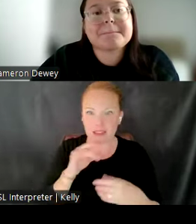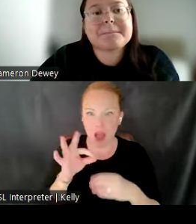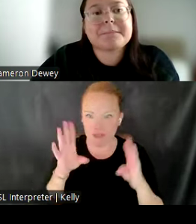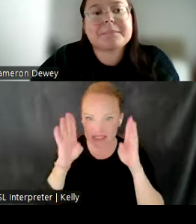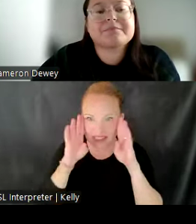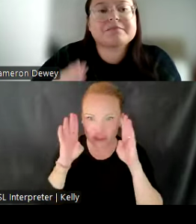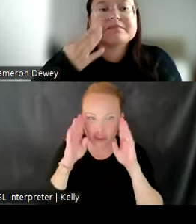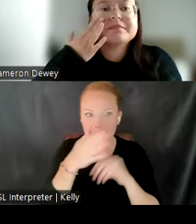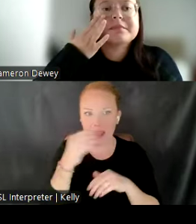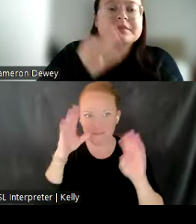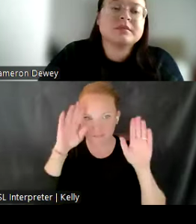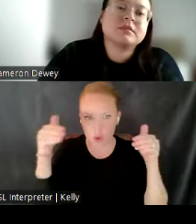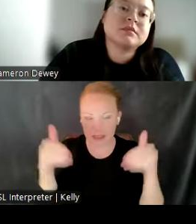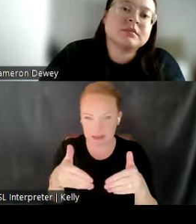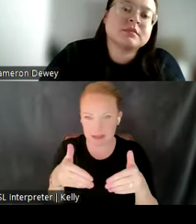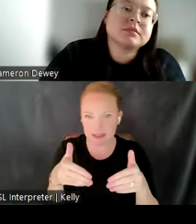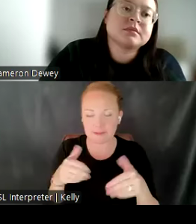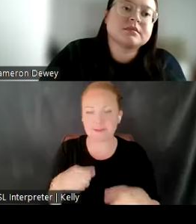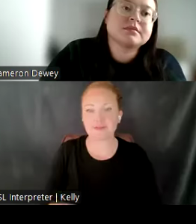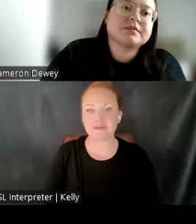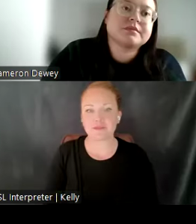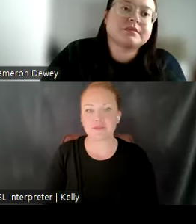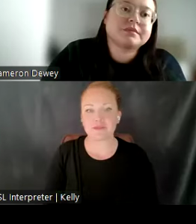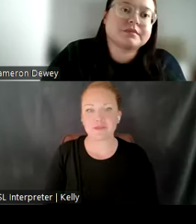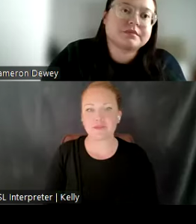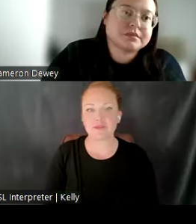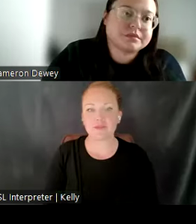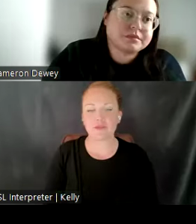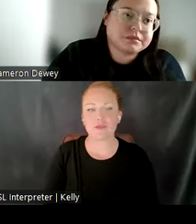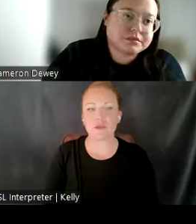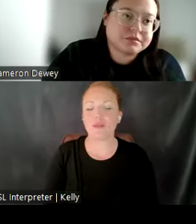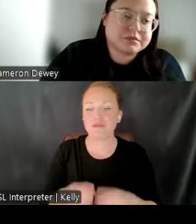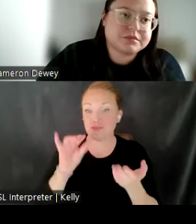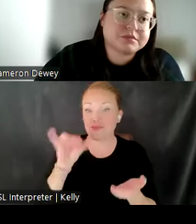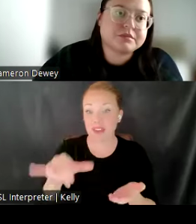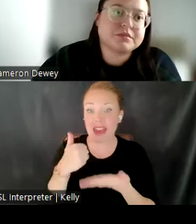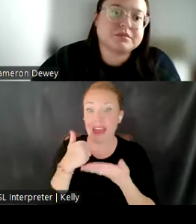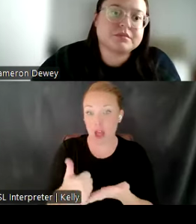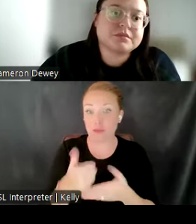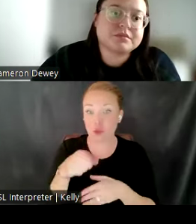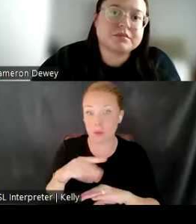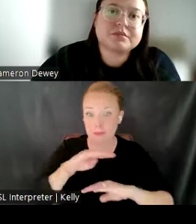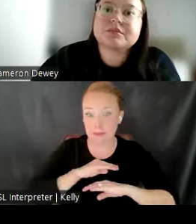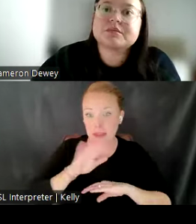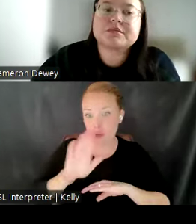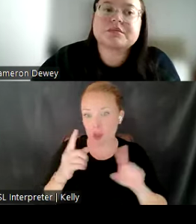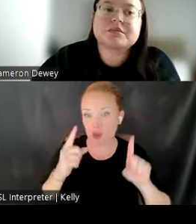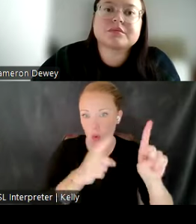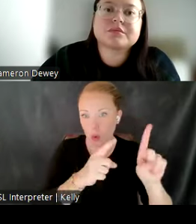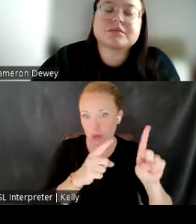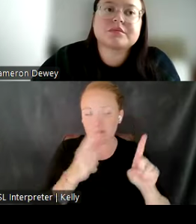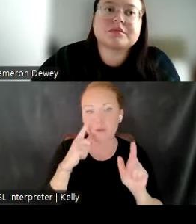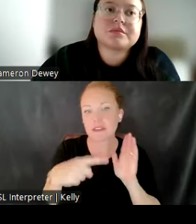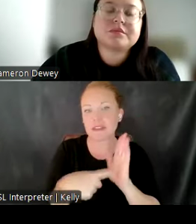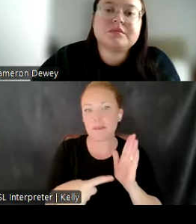focus. And it's really essentially like what will help us meet our goals. For example, looking